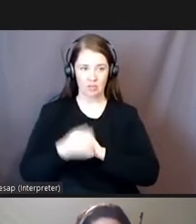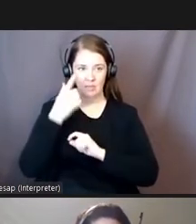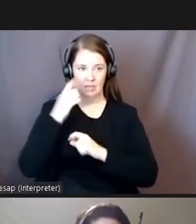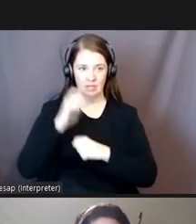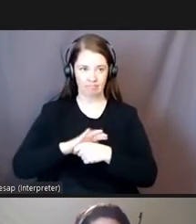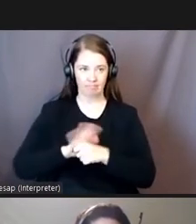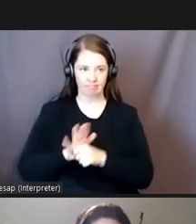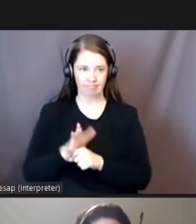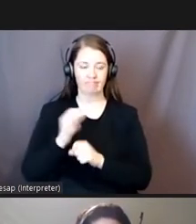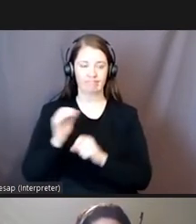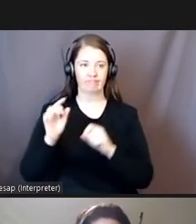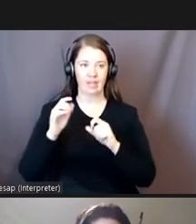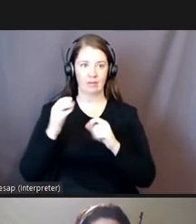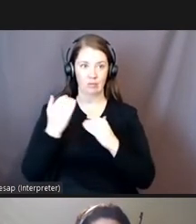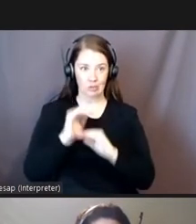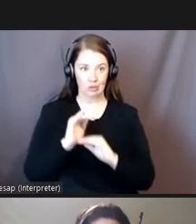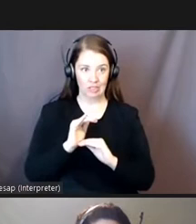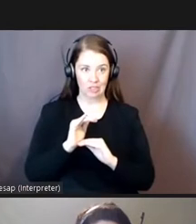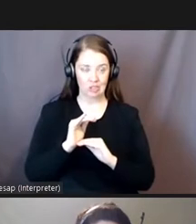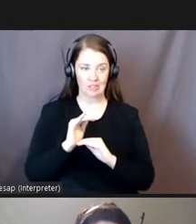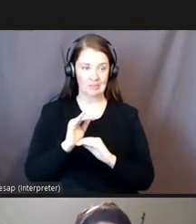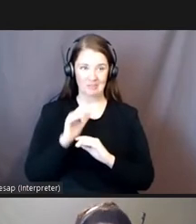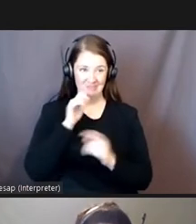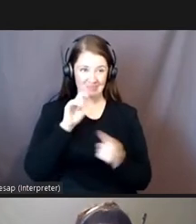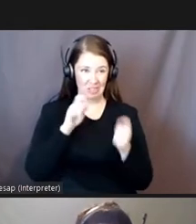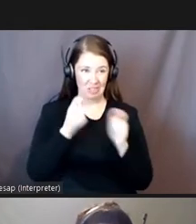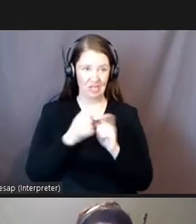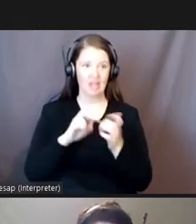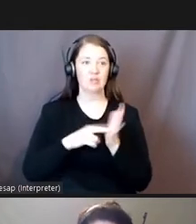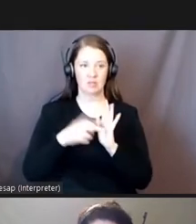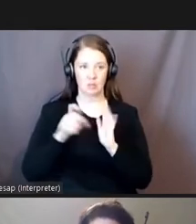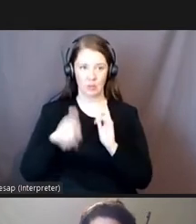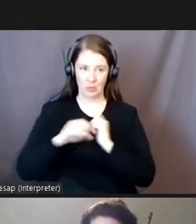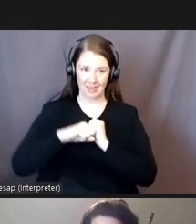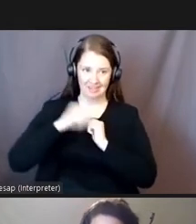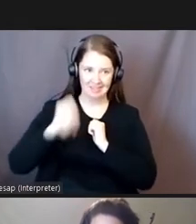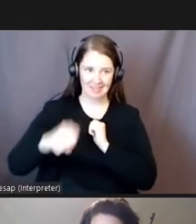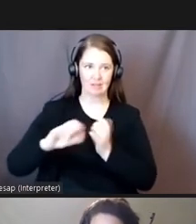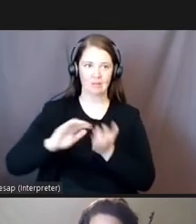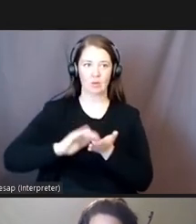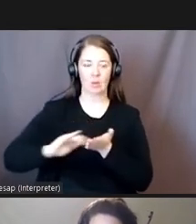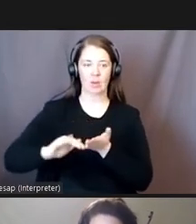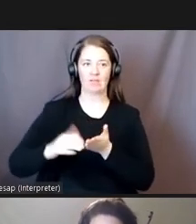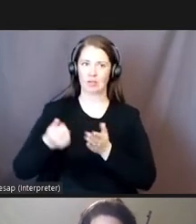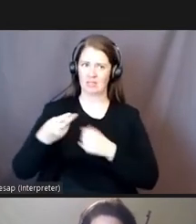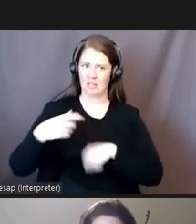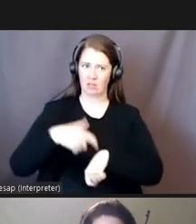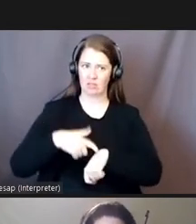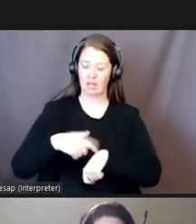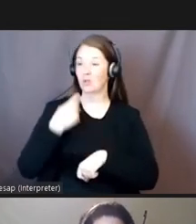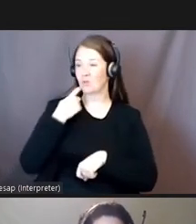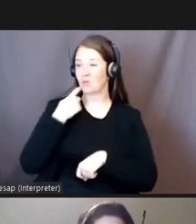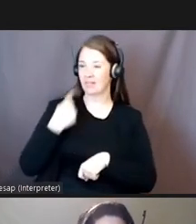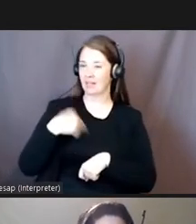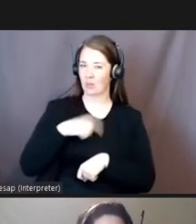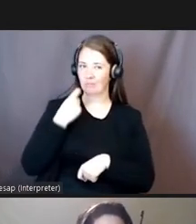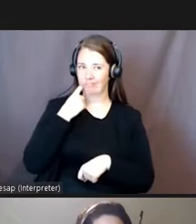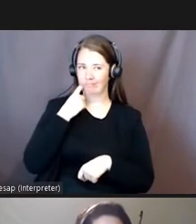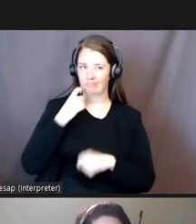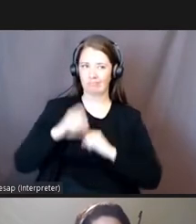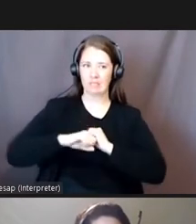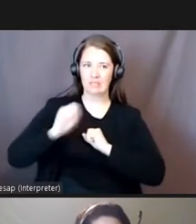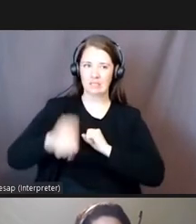various restrictions, we've extended the waivers several times, including most recently until